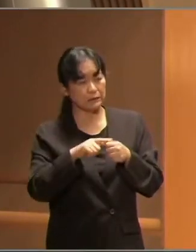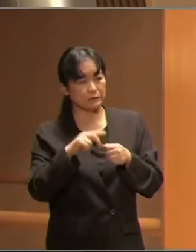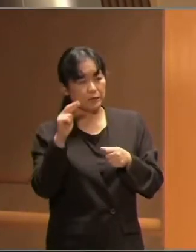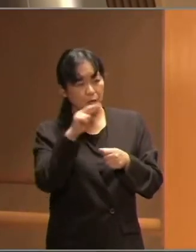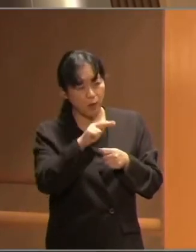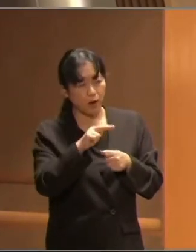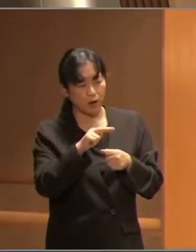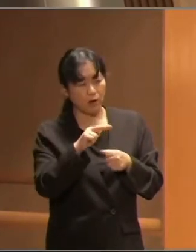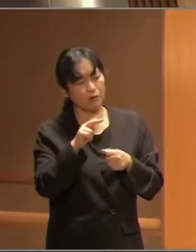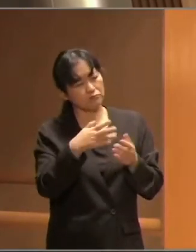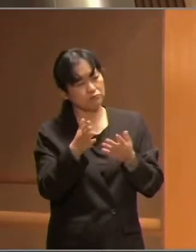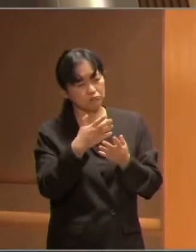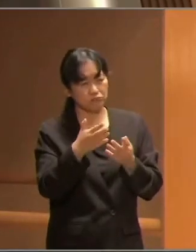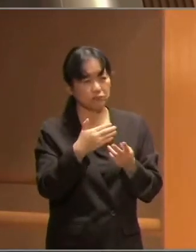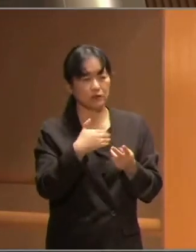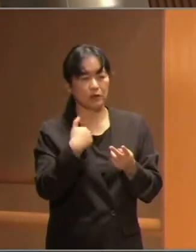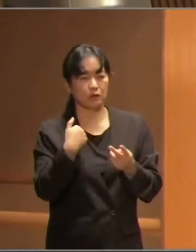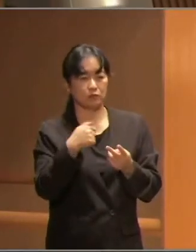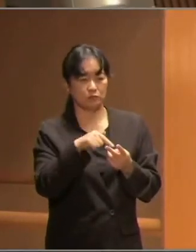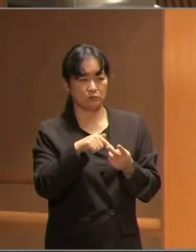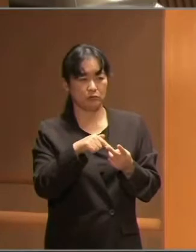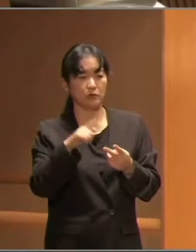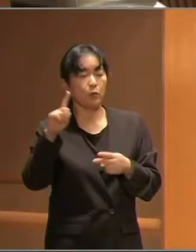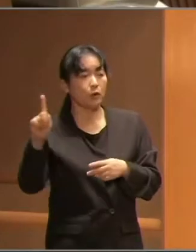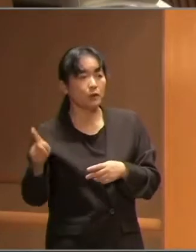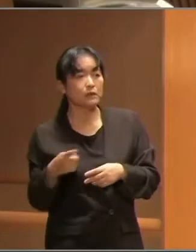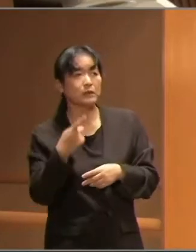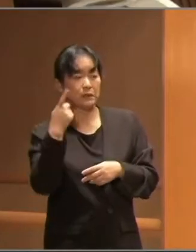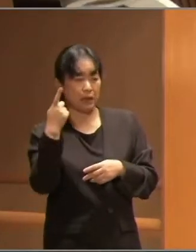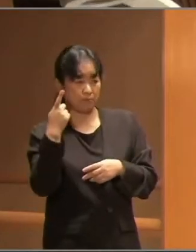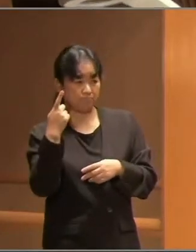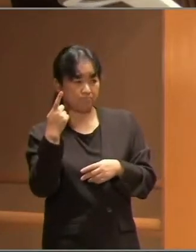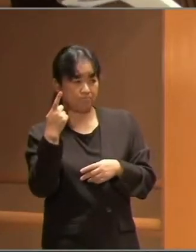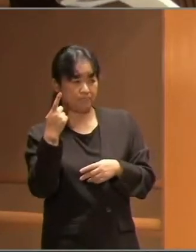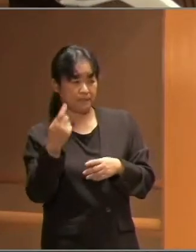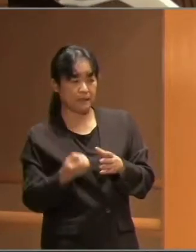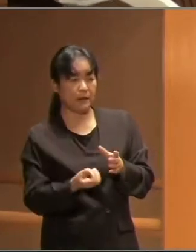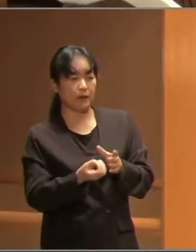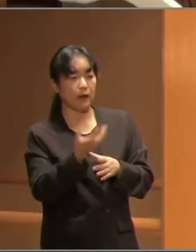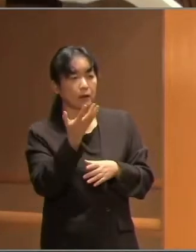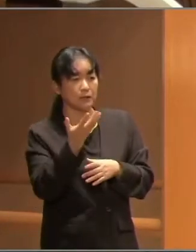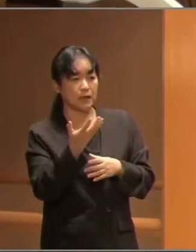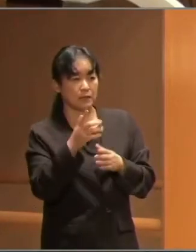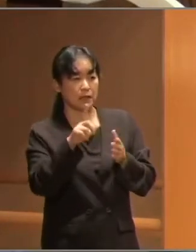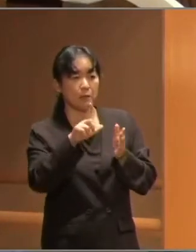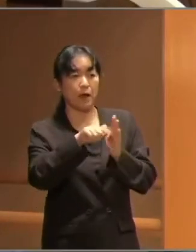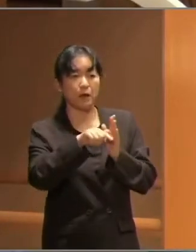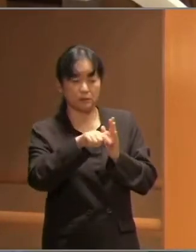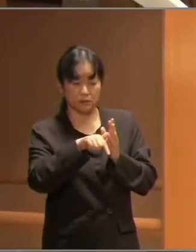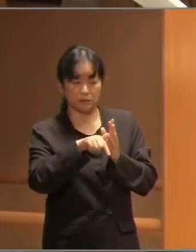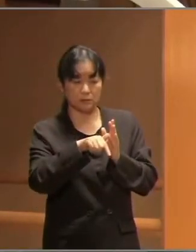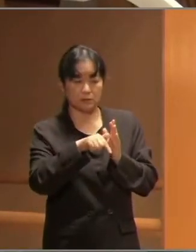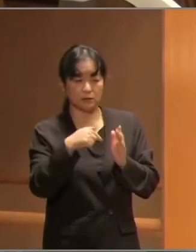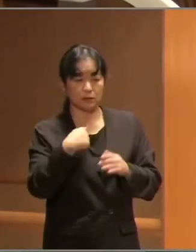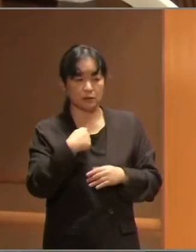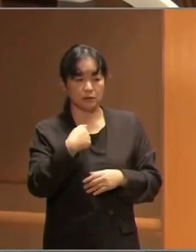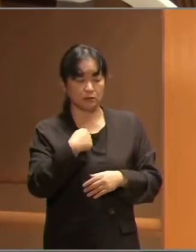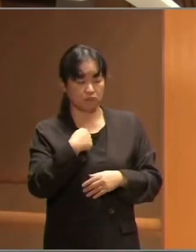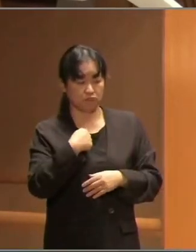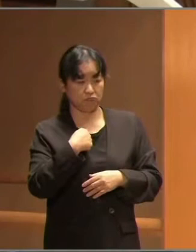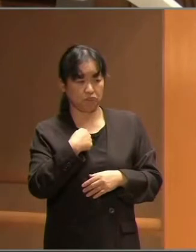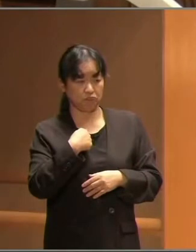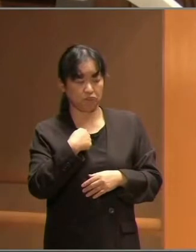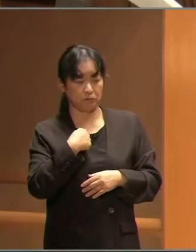one, we can make a judgment. This is okay or this is a defect. However, It's a natural phenomenon, and we